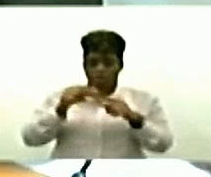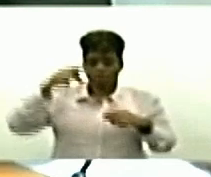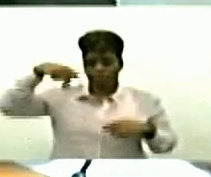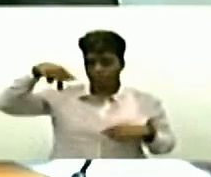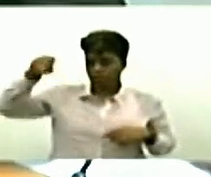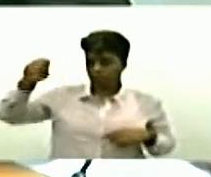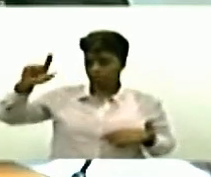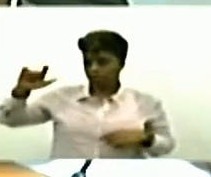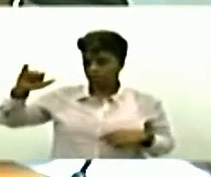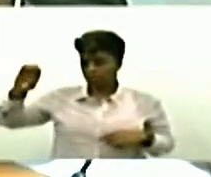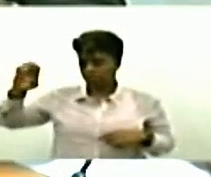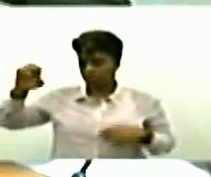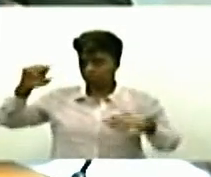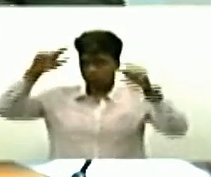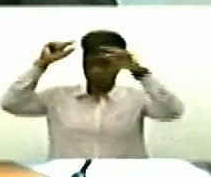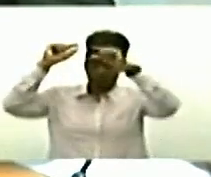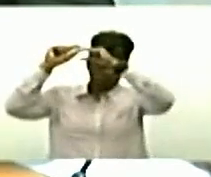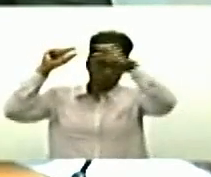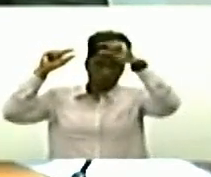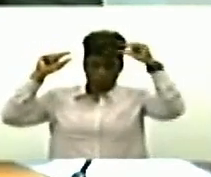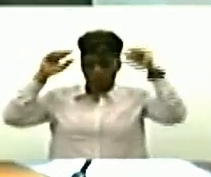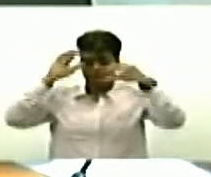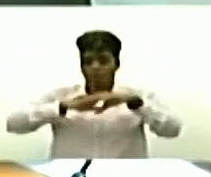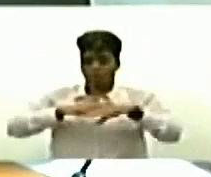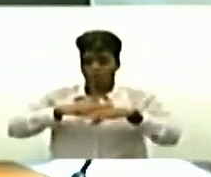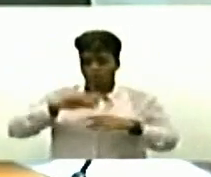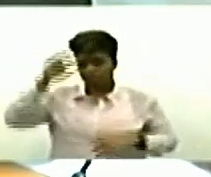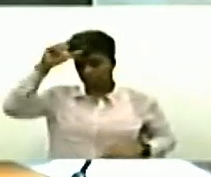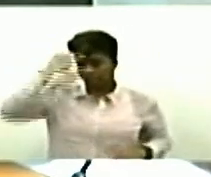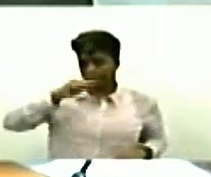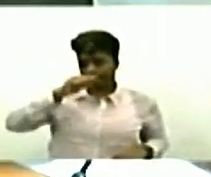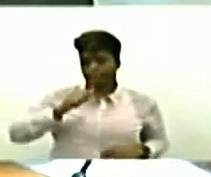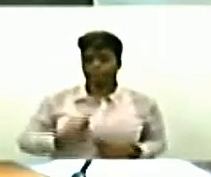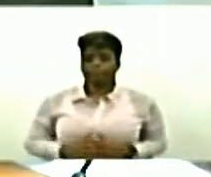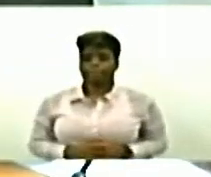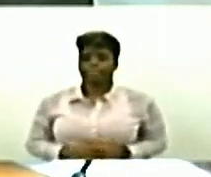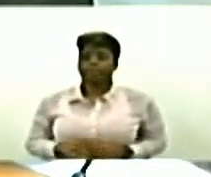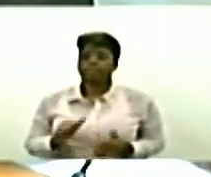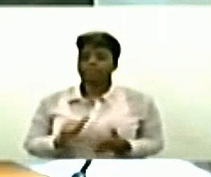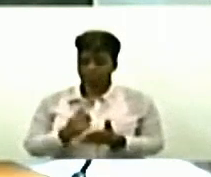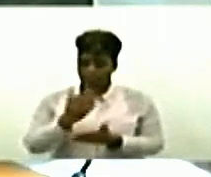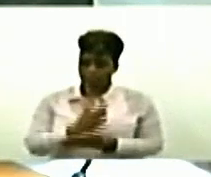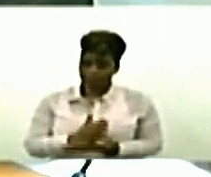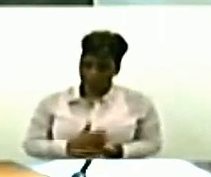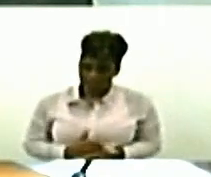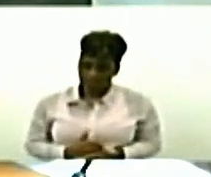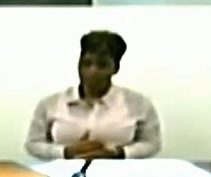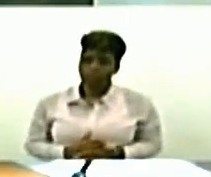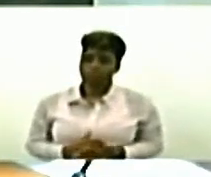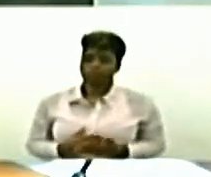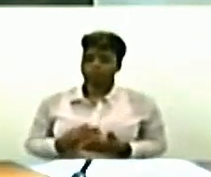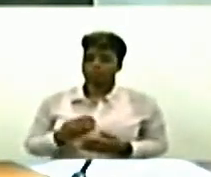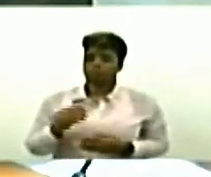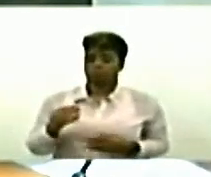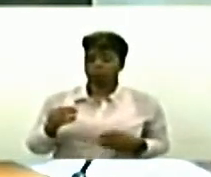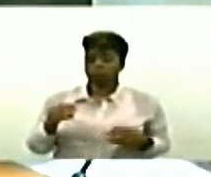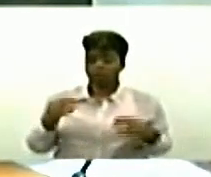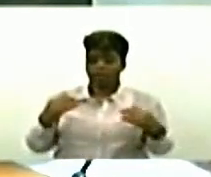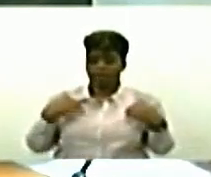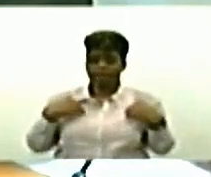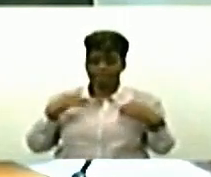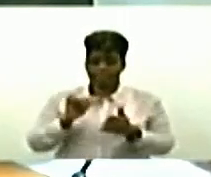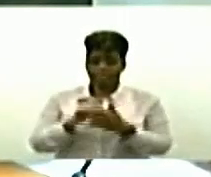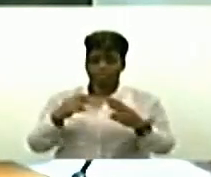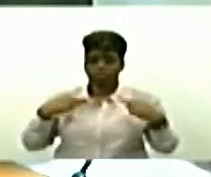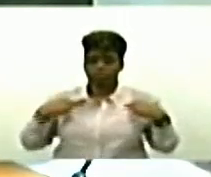within that context that baseball cap is described. That is part of currently the police uniform. All police officers do have baseball cap. They